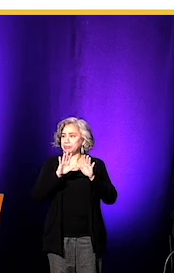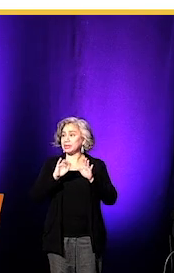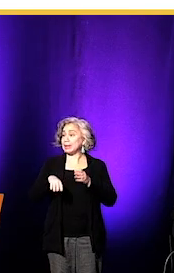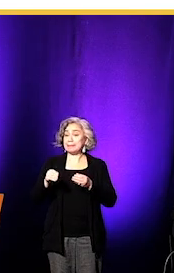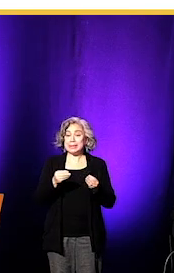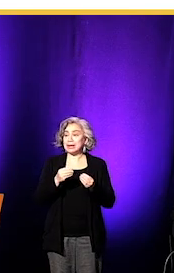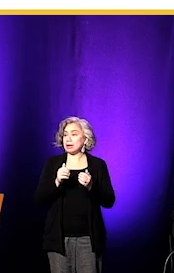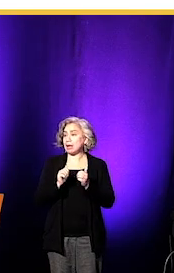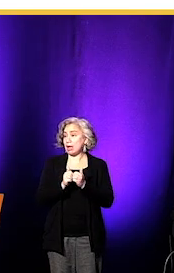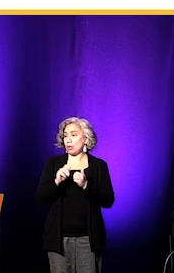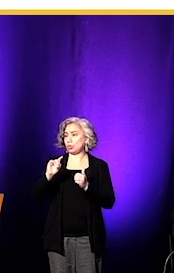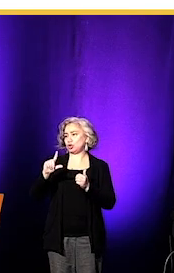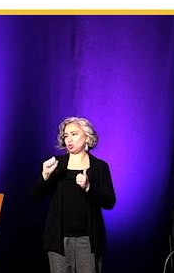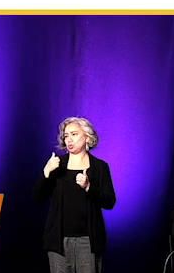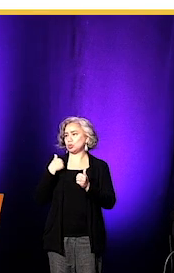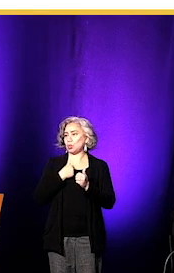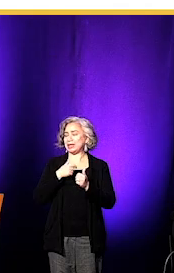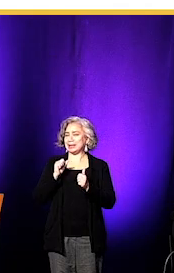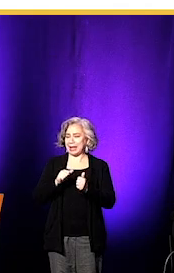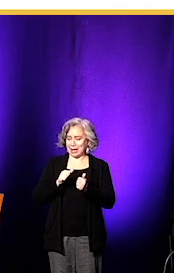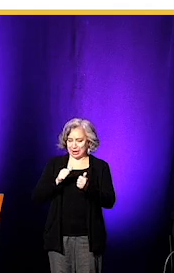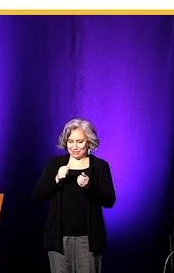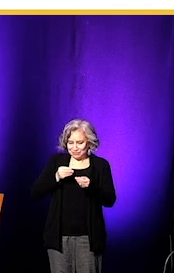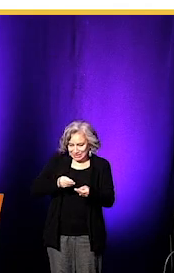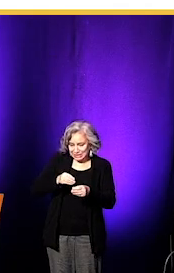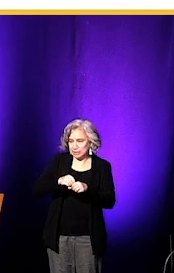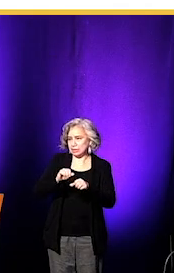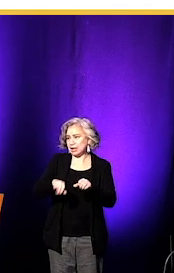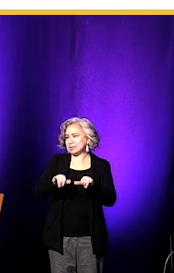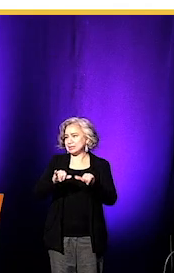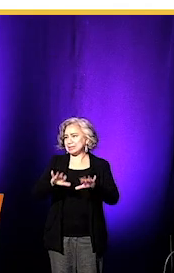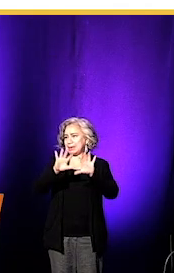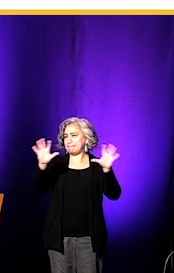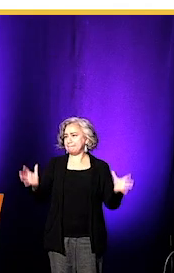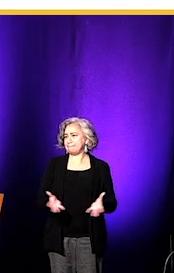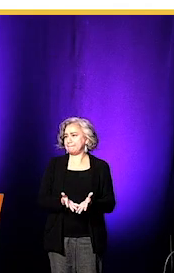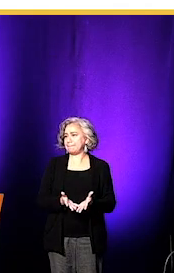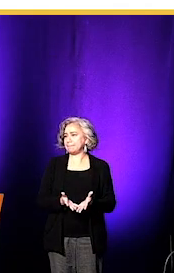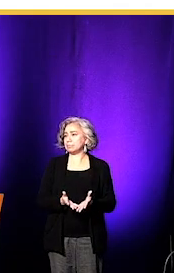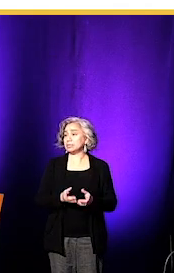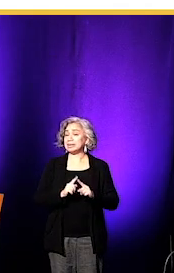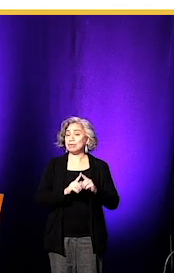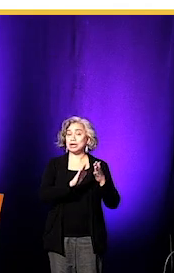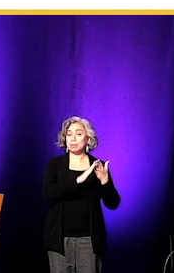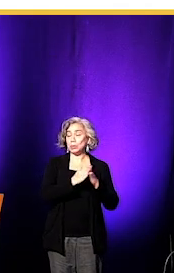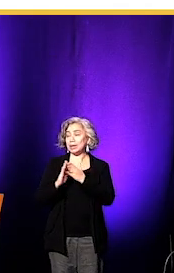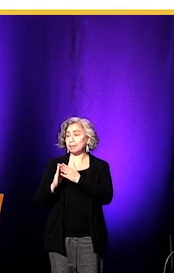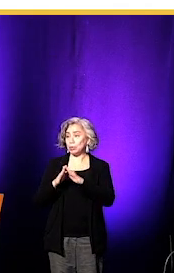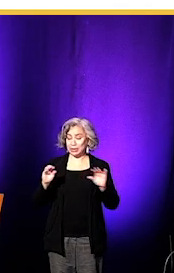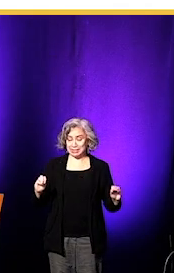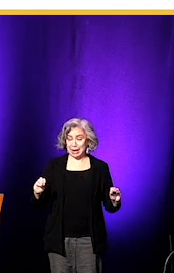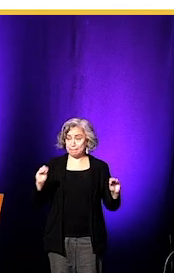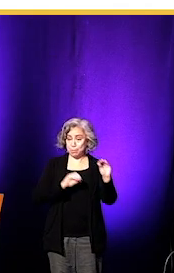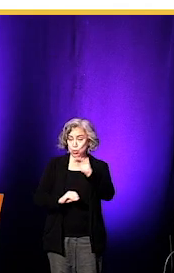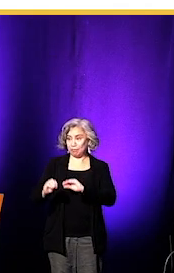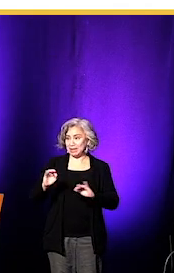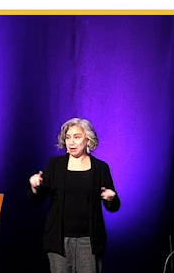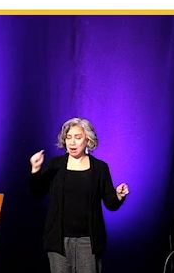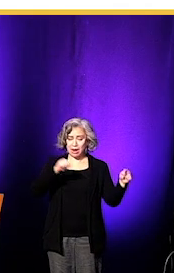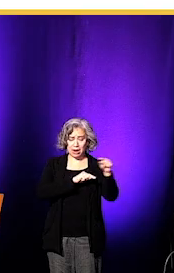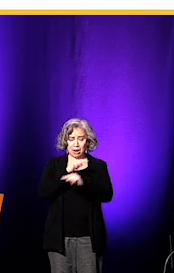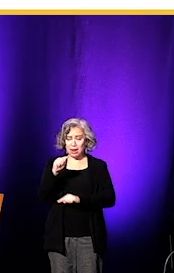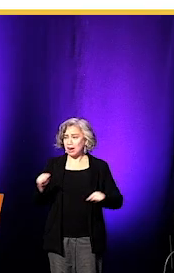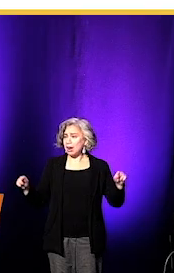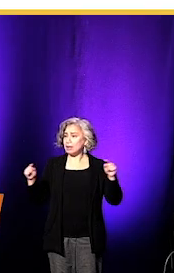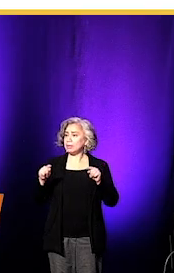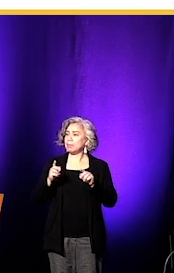tools we had introduced into the system. Movement in these communities involved participants learning across multiple